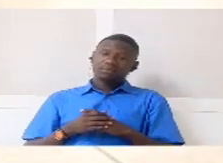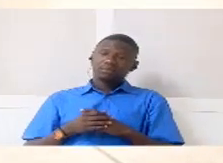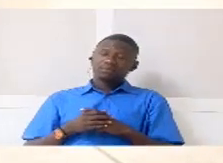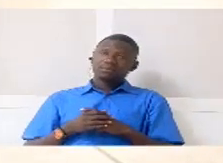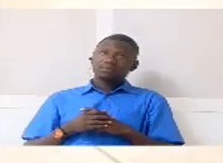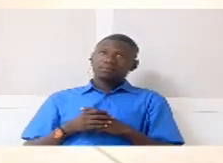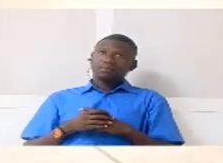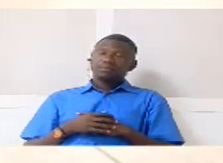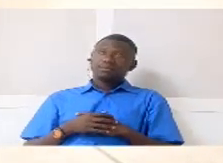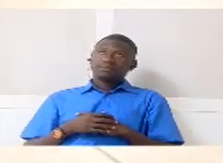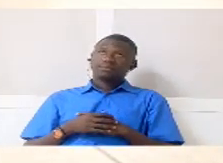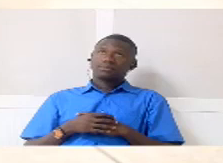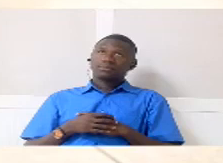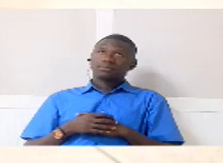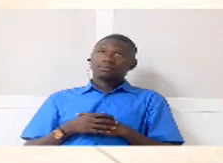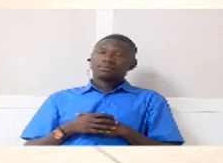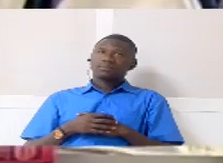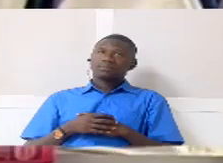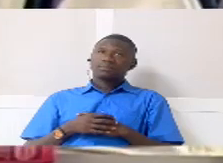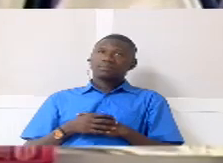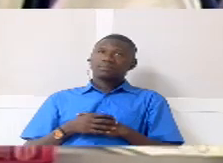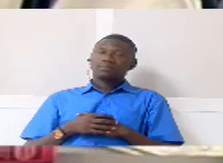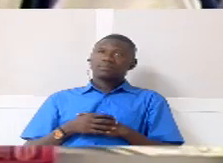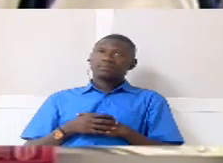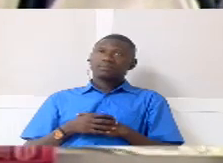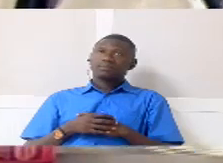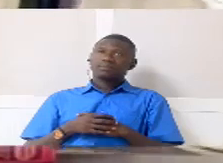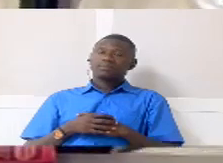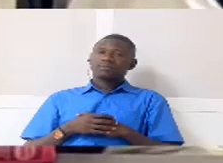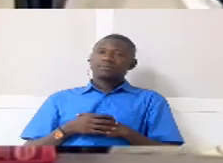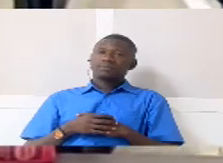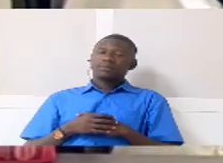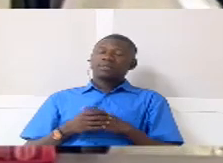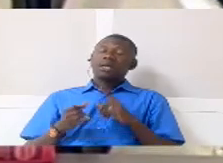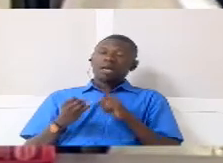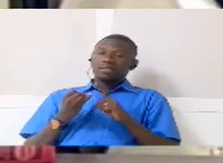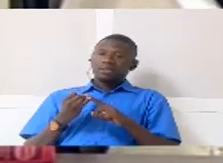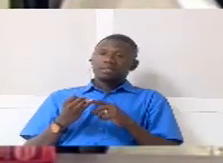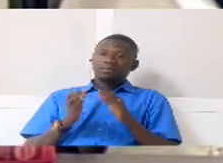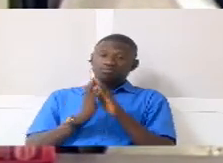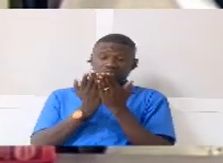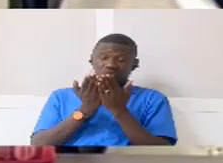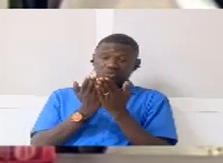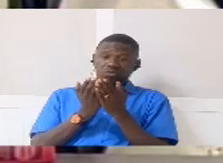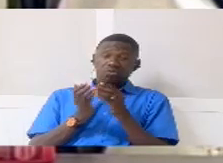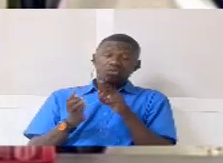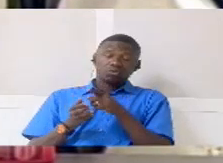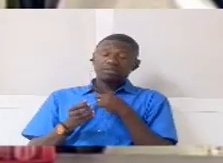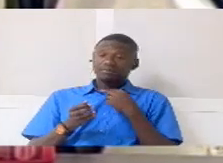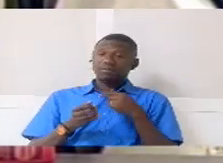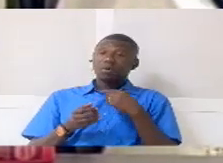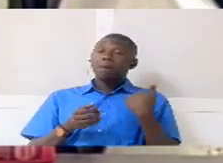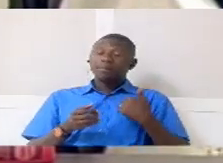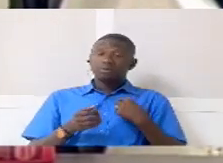kamage de kari prisoner to safe wala bala ani min nata kama la nomba a sign. And the receipt book also is for the inmates